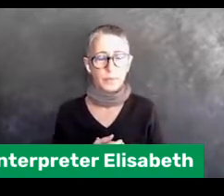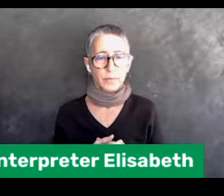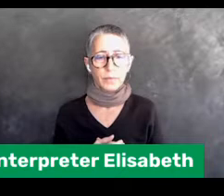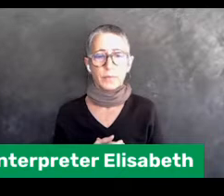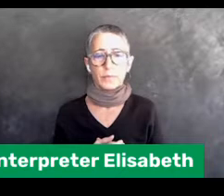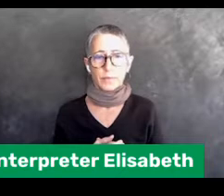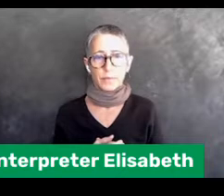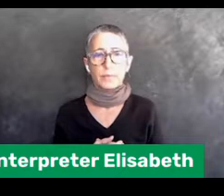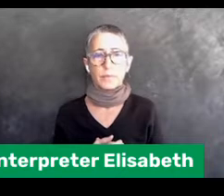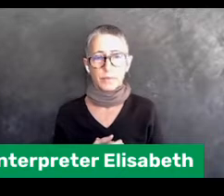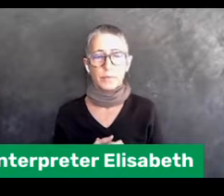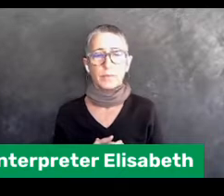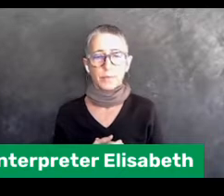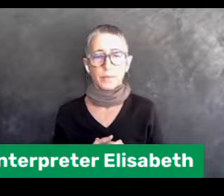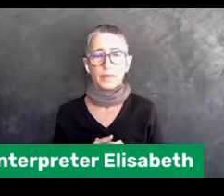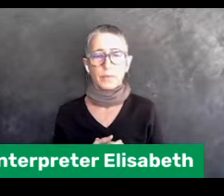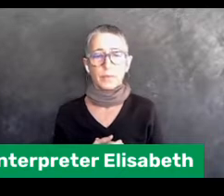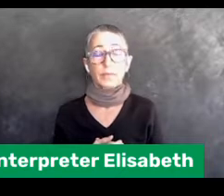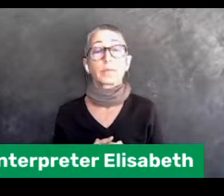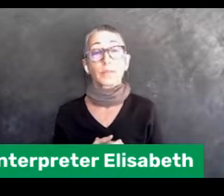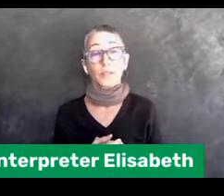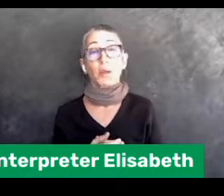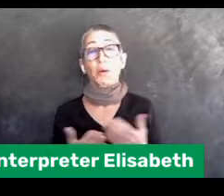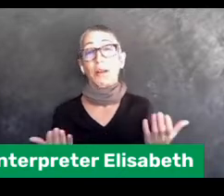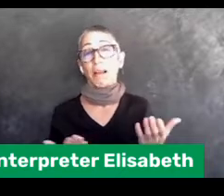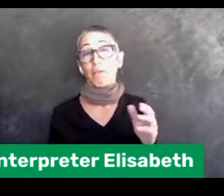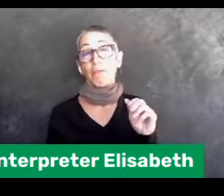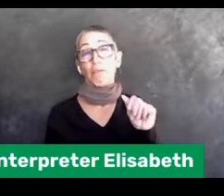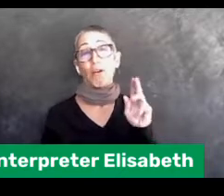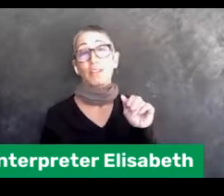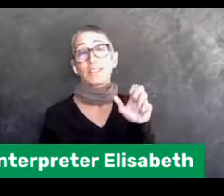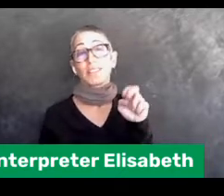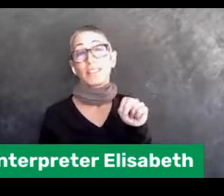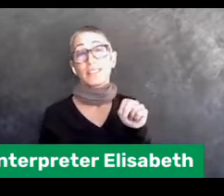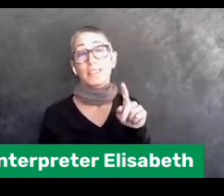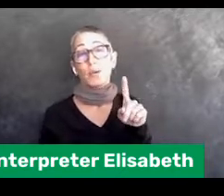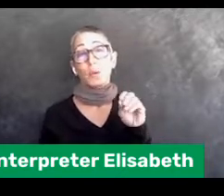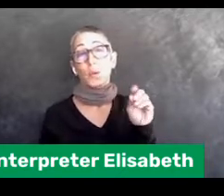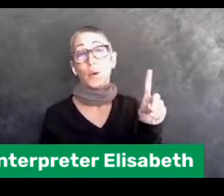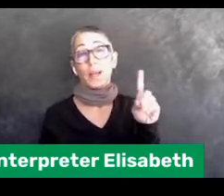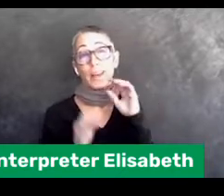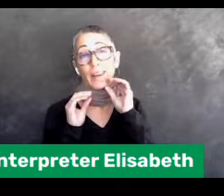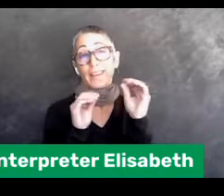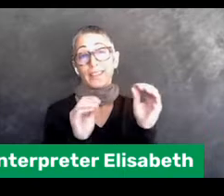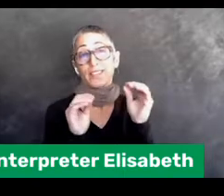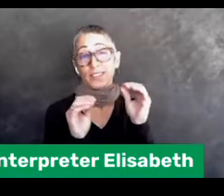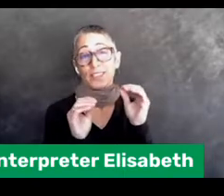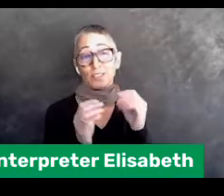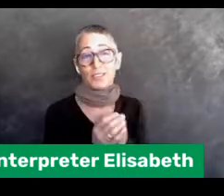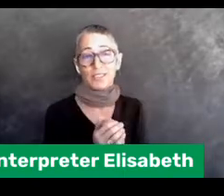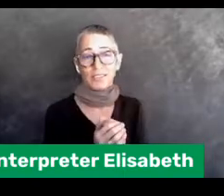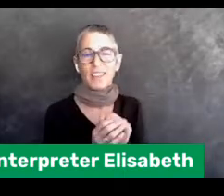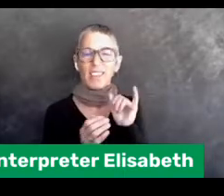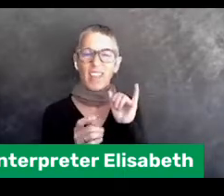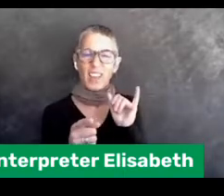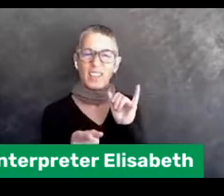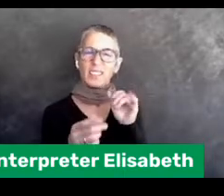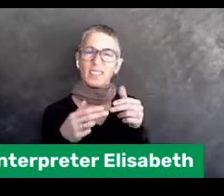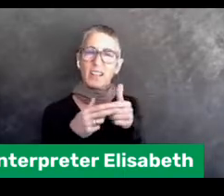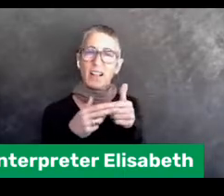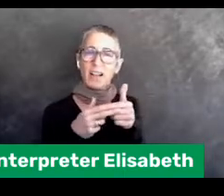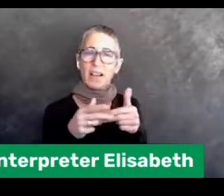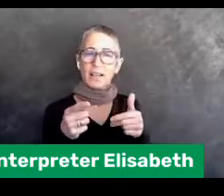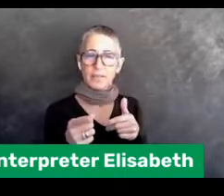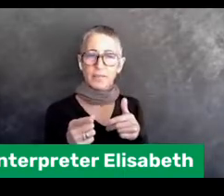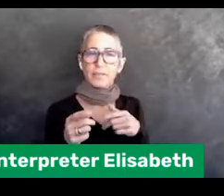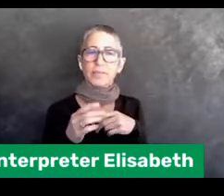And to close out my Austin 101 section here's a visual of the entire Austin community